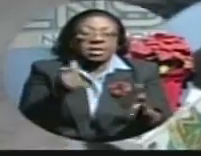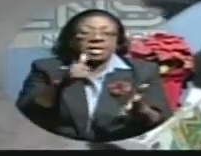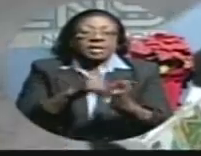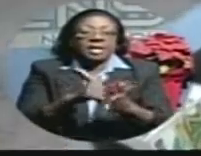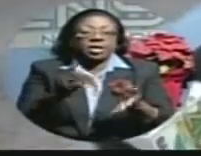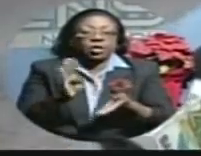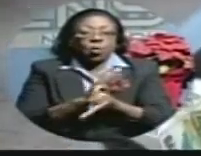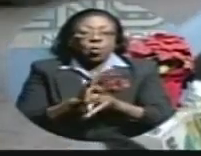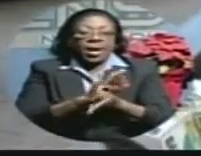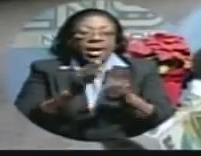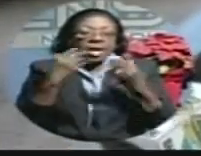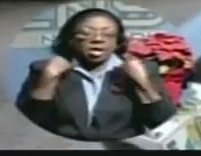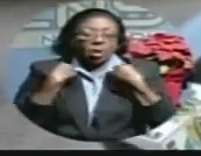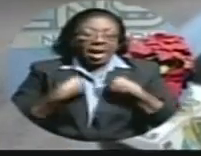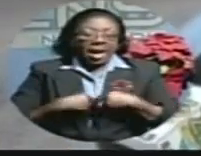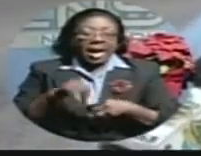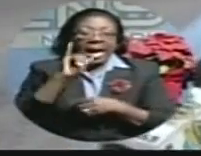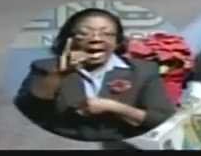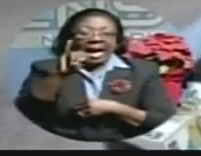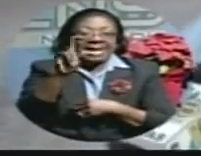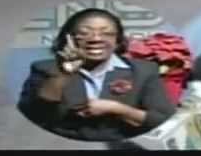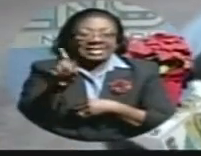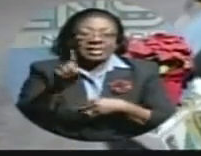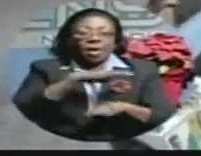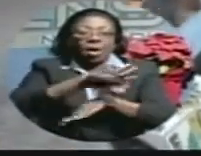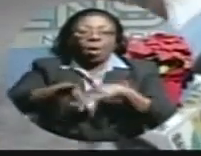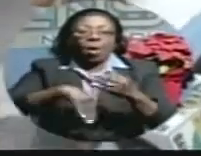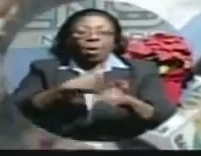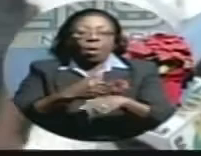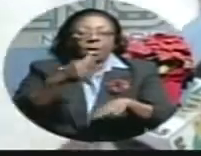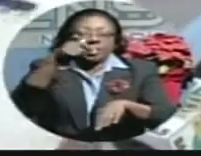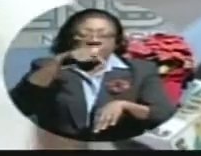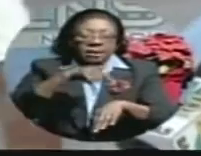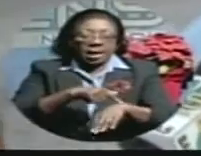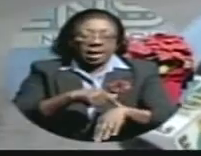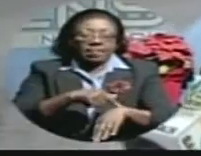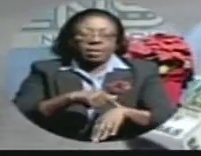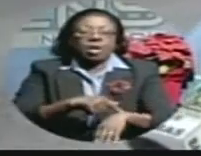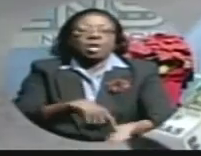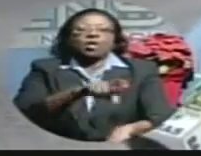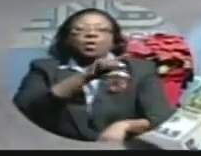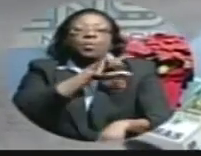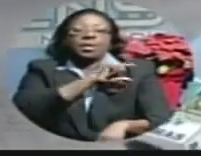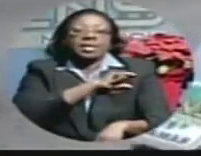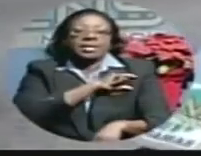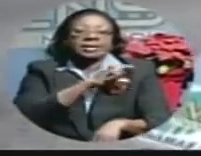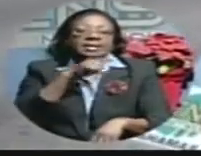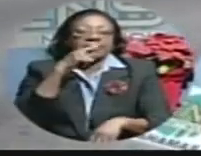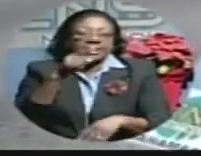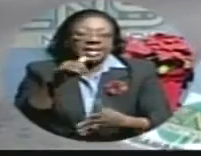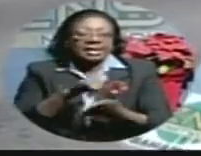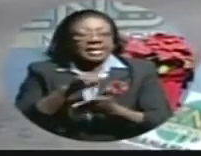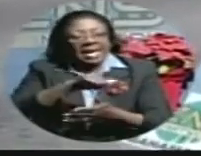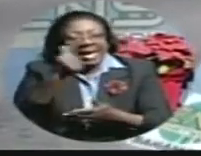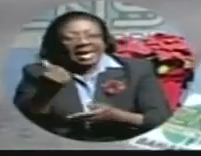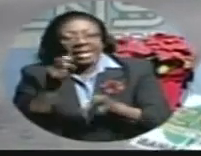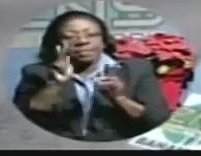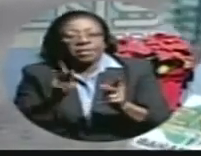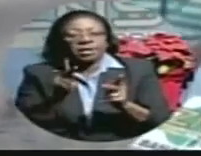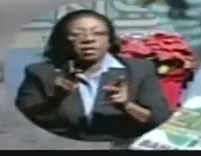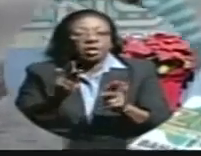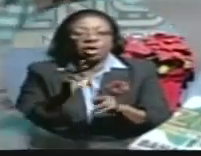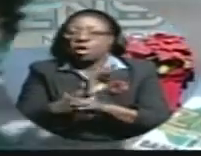their identification the entire time. The police has been advised that any person not wearing their